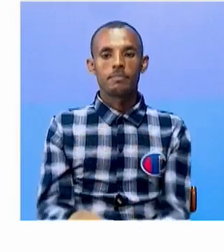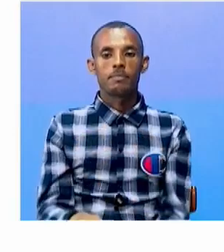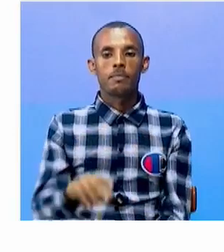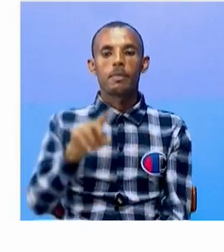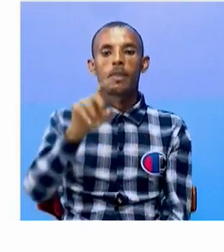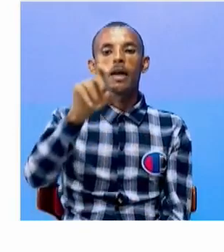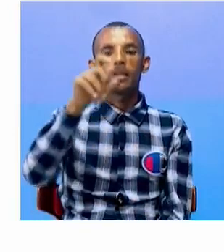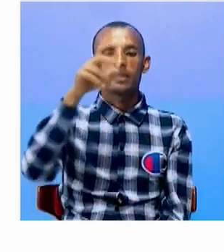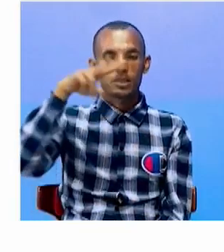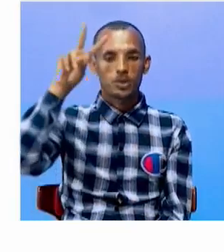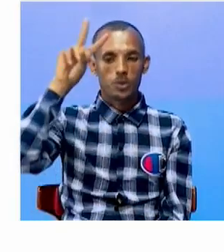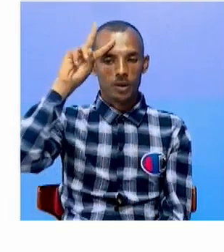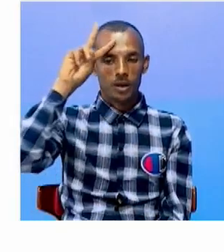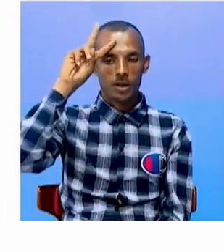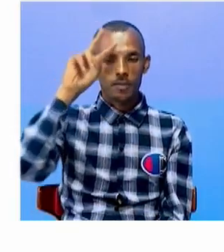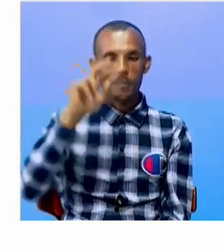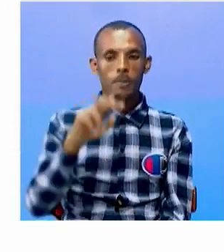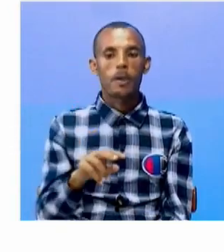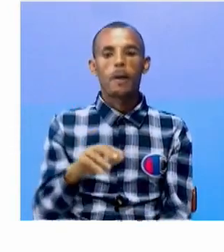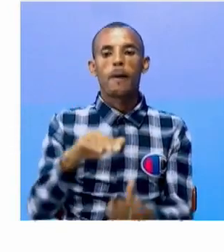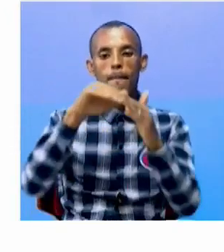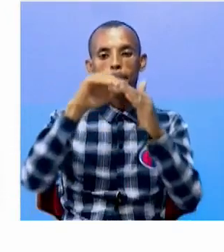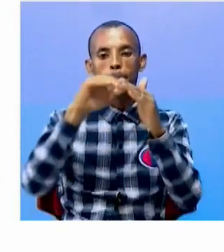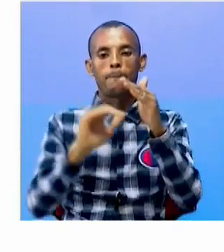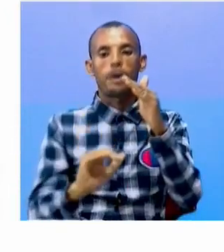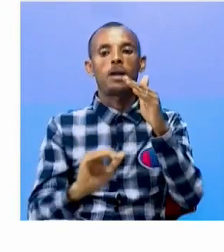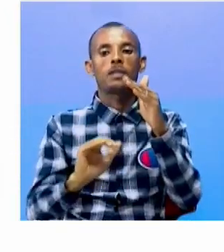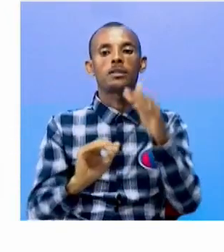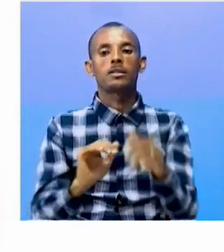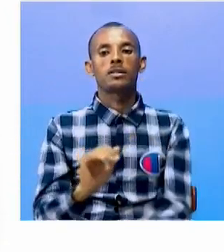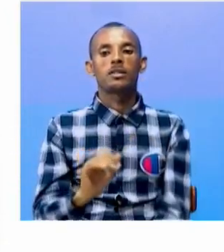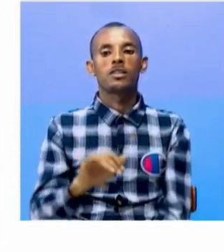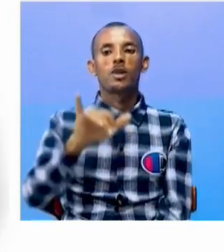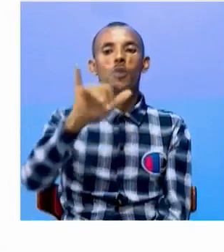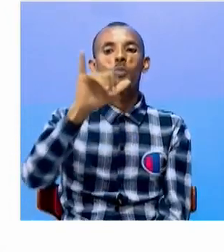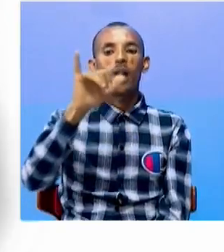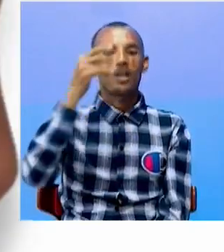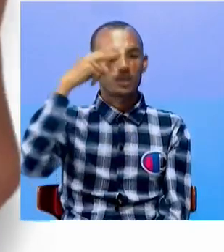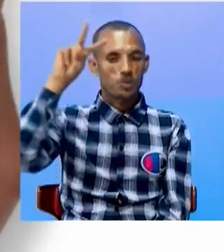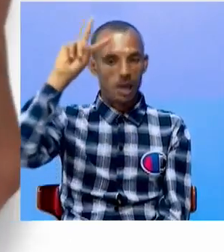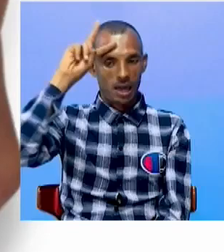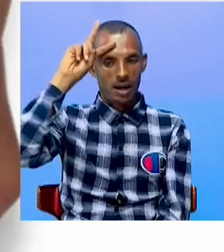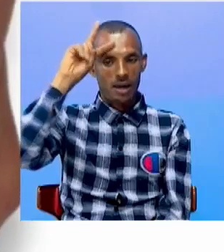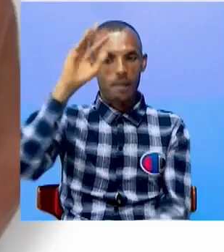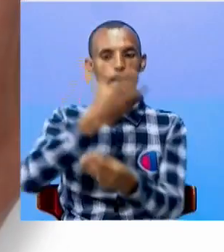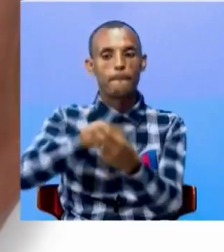x squared minus y squared plus